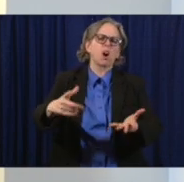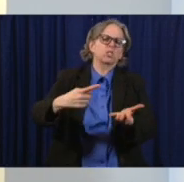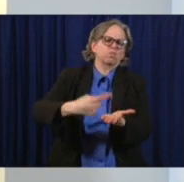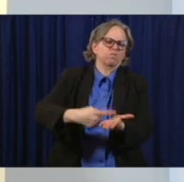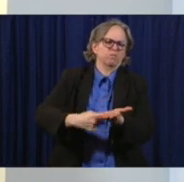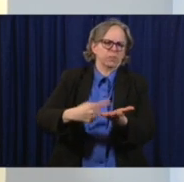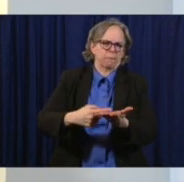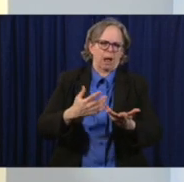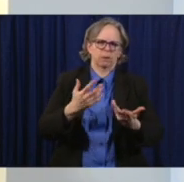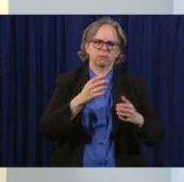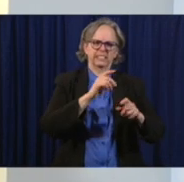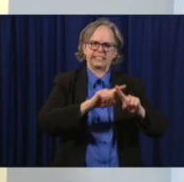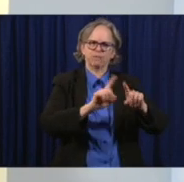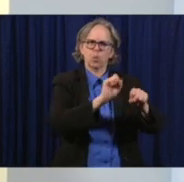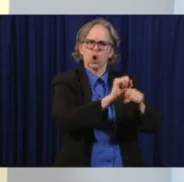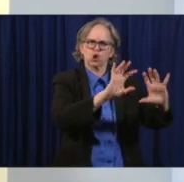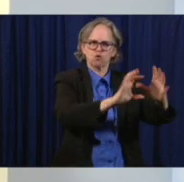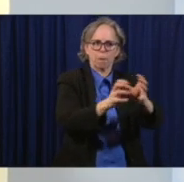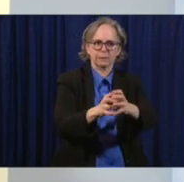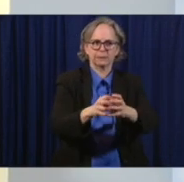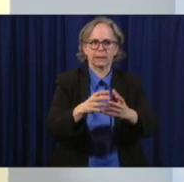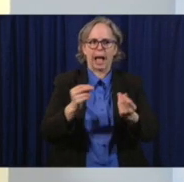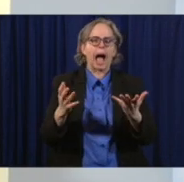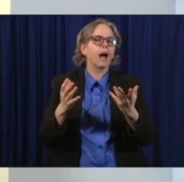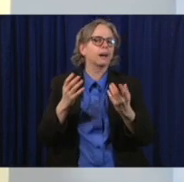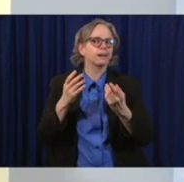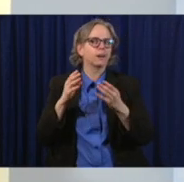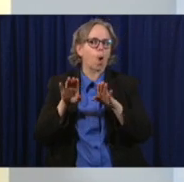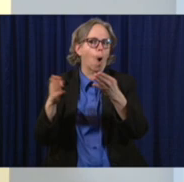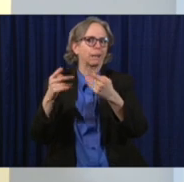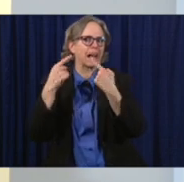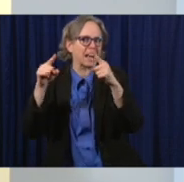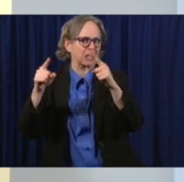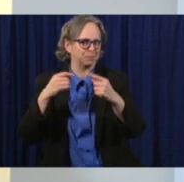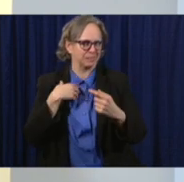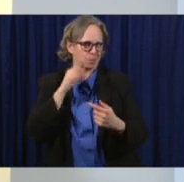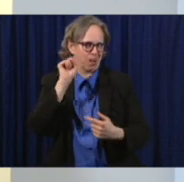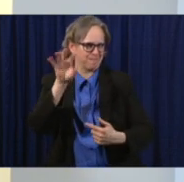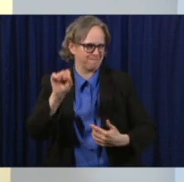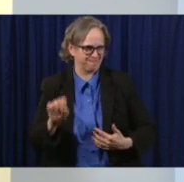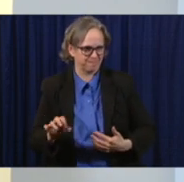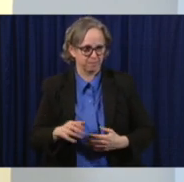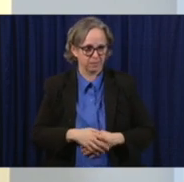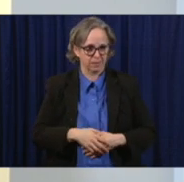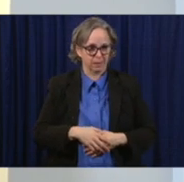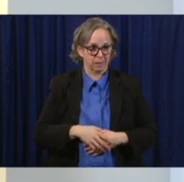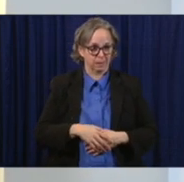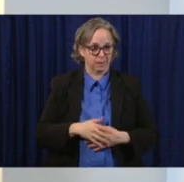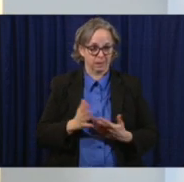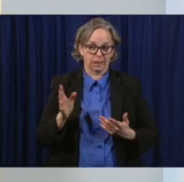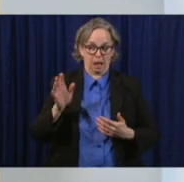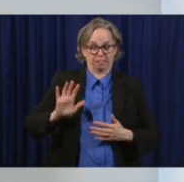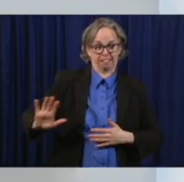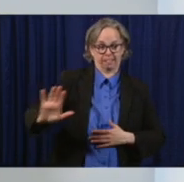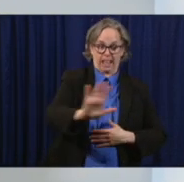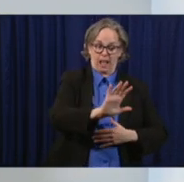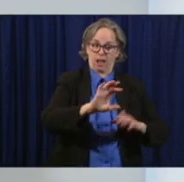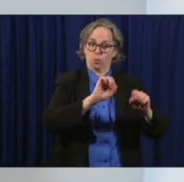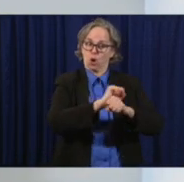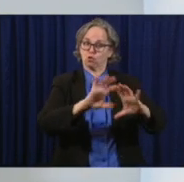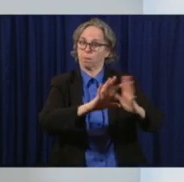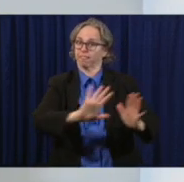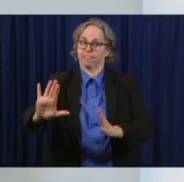announcements that have come through the work of those particular groups. We know that on May the